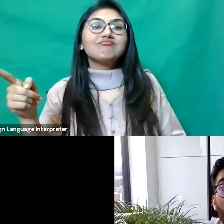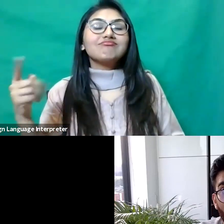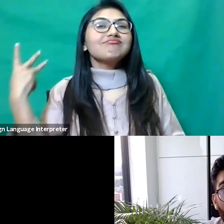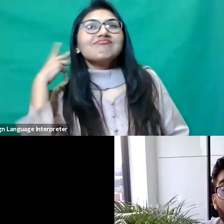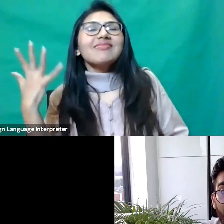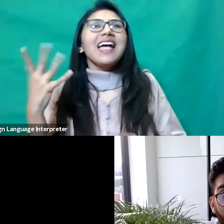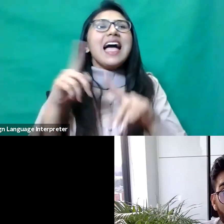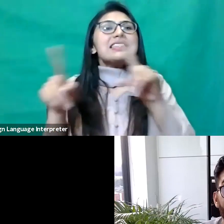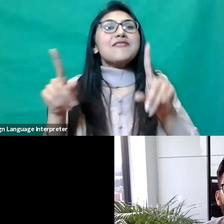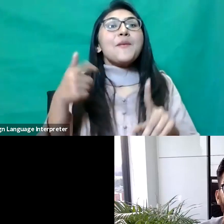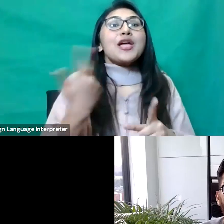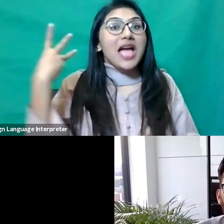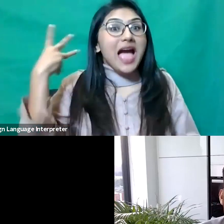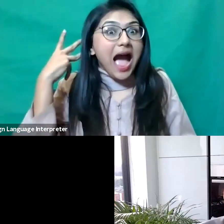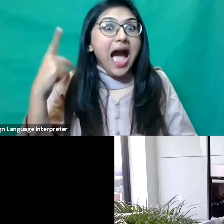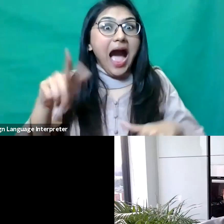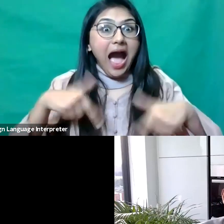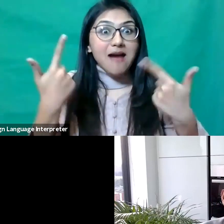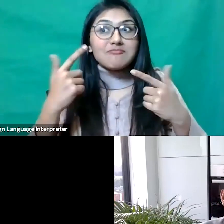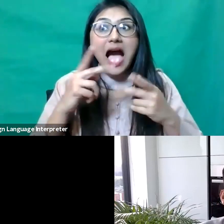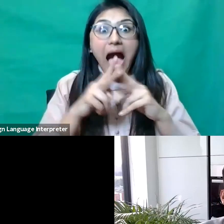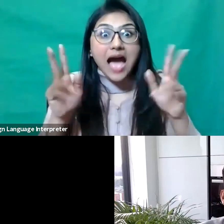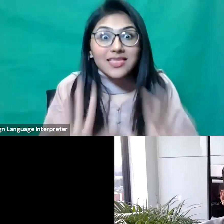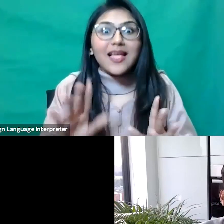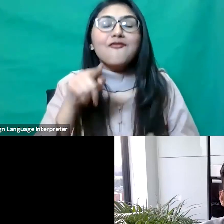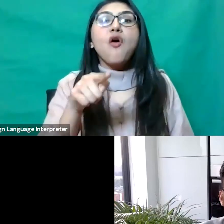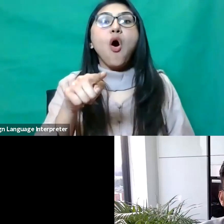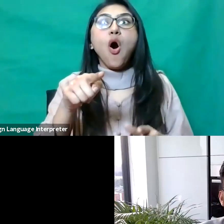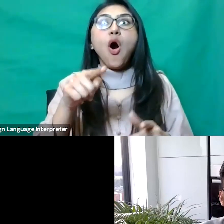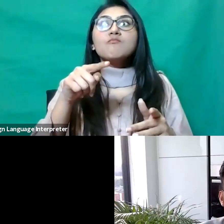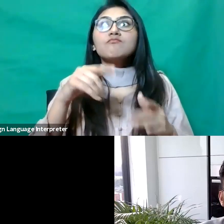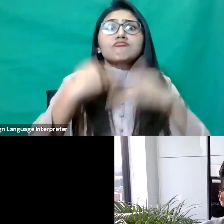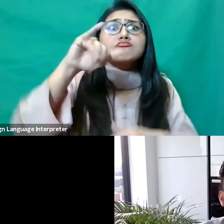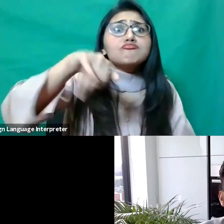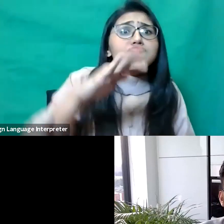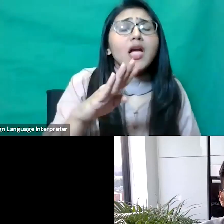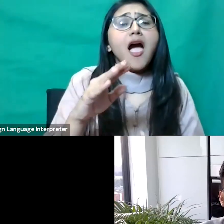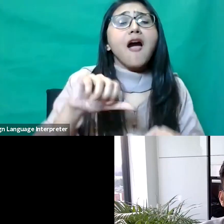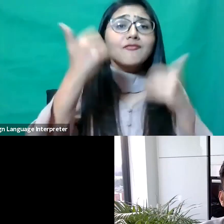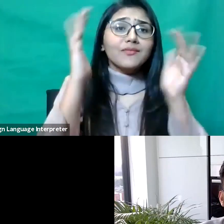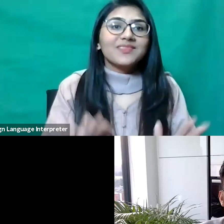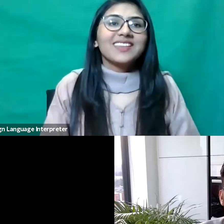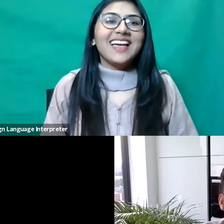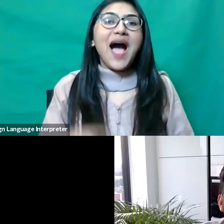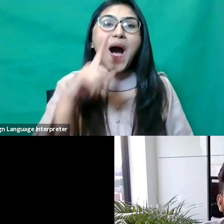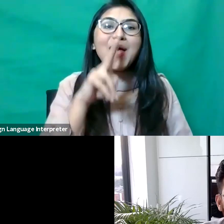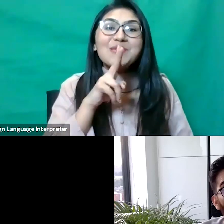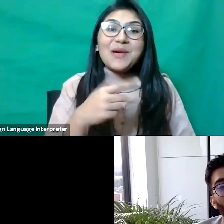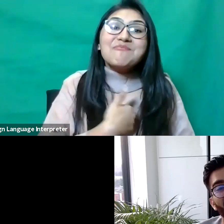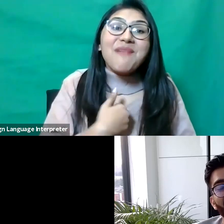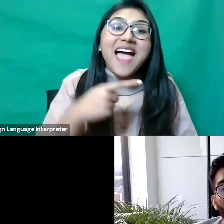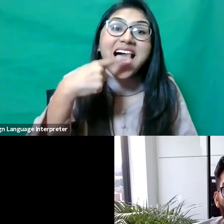for your career, for your future. That's quite interesting, because my first language was actually Urdu. I